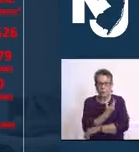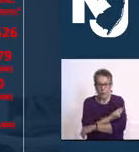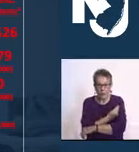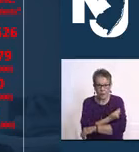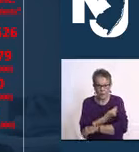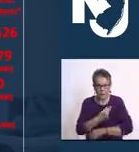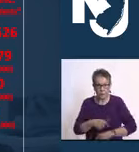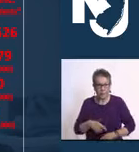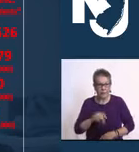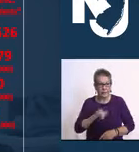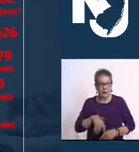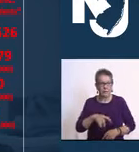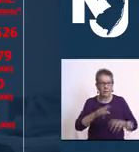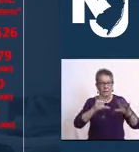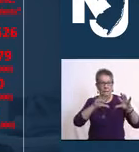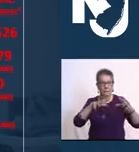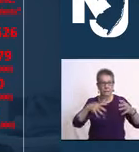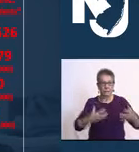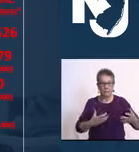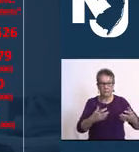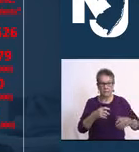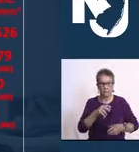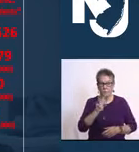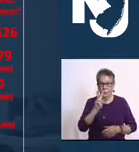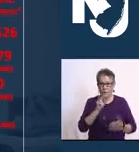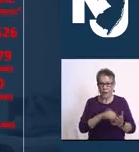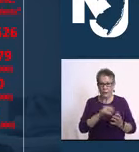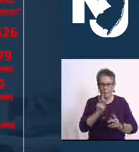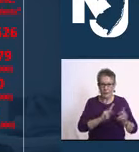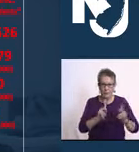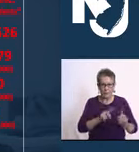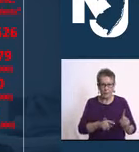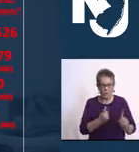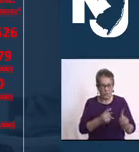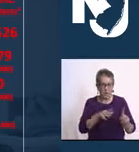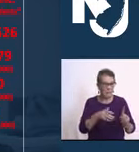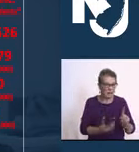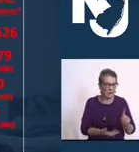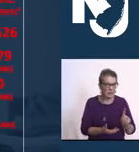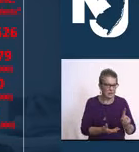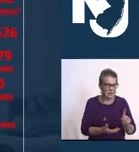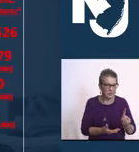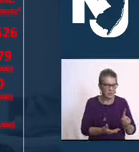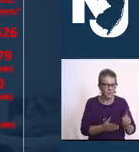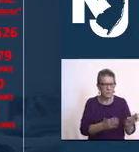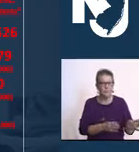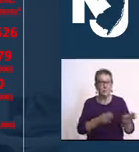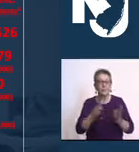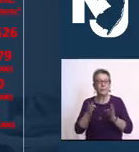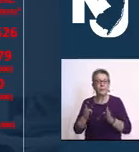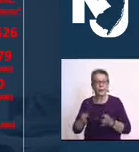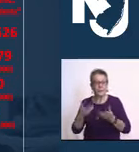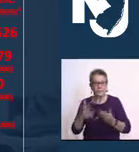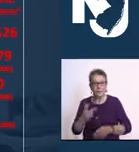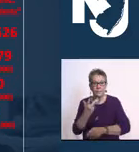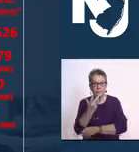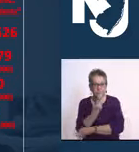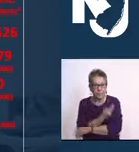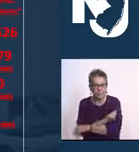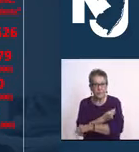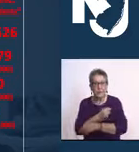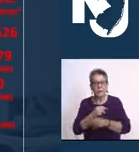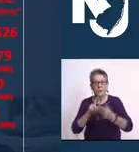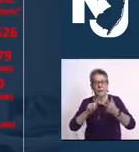persons per 100,000. If you are vaccinated and boosted, it is 0.5 persons per